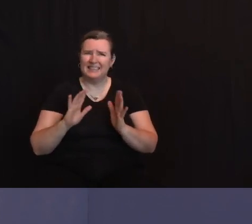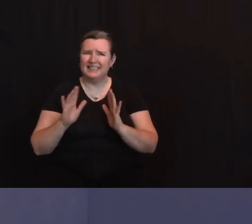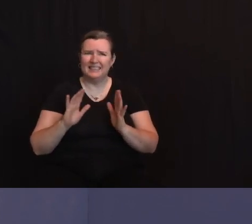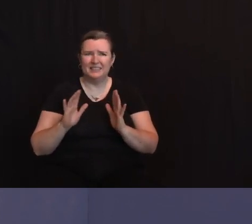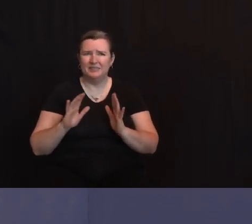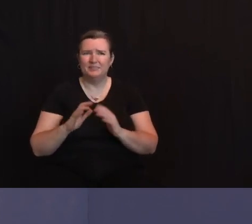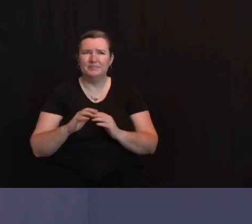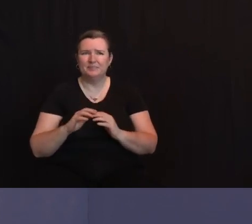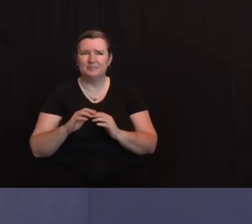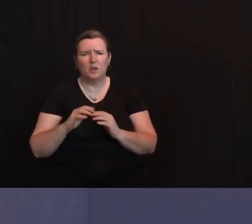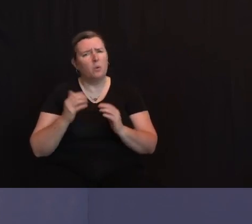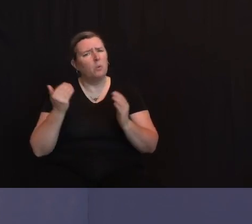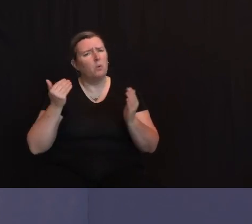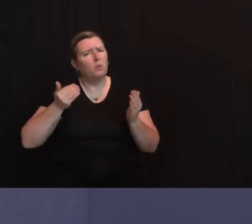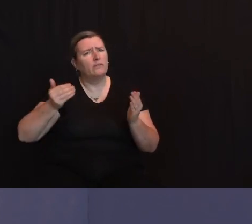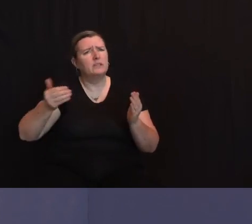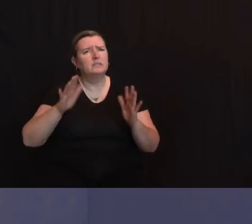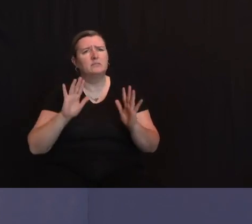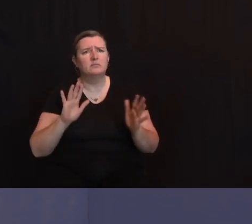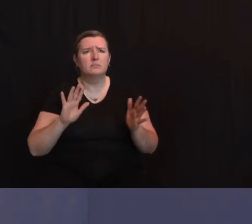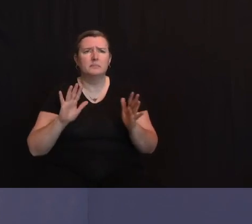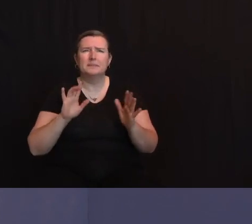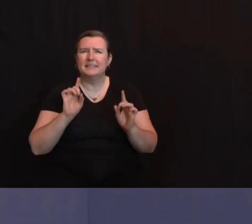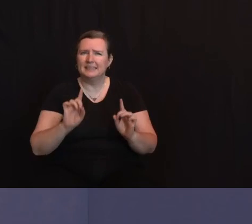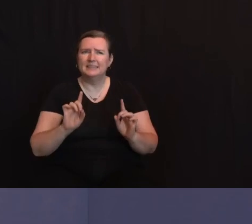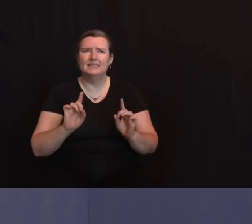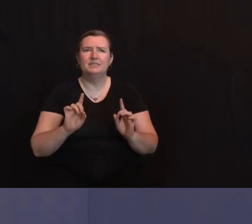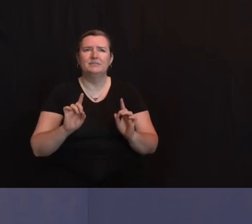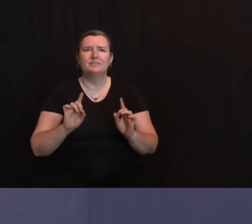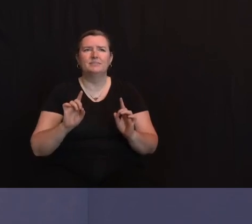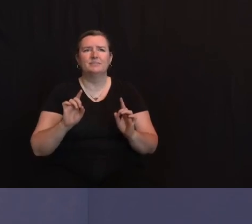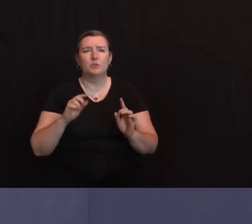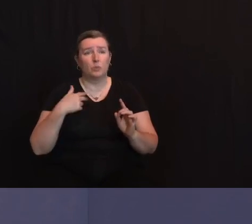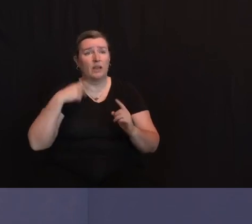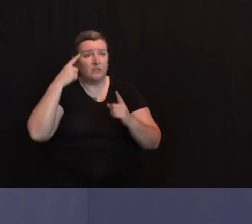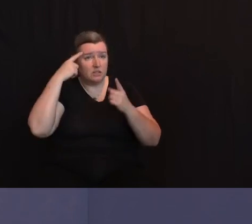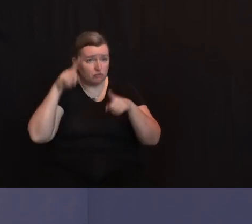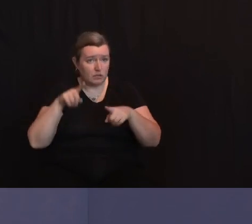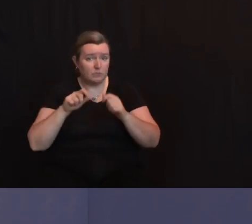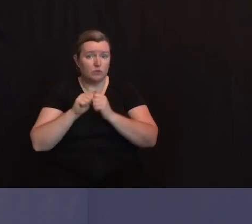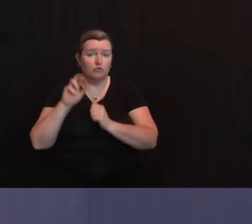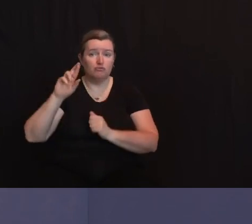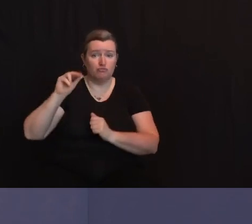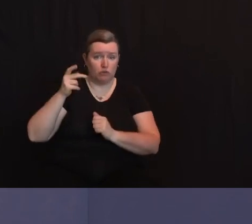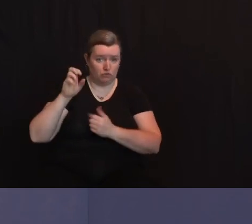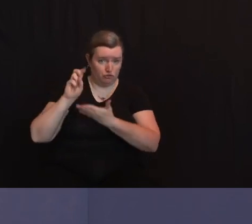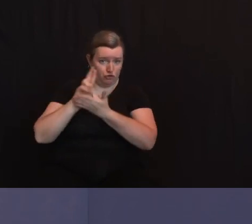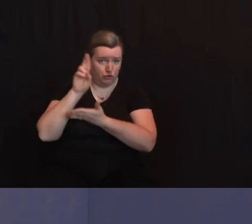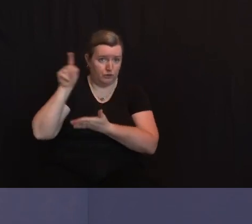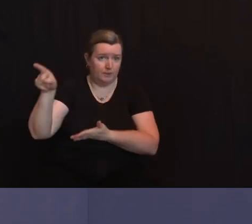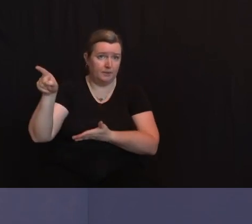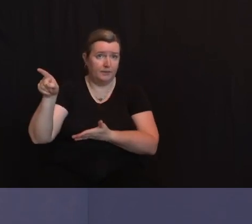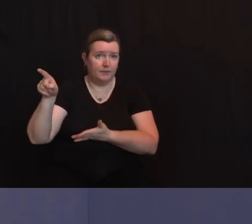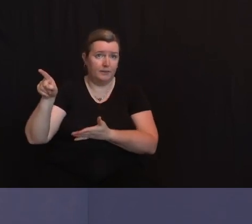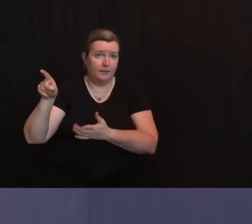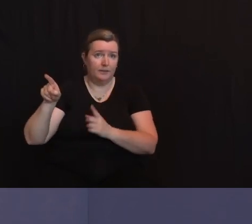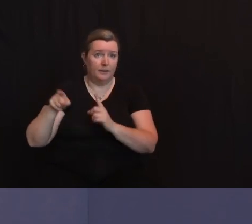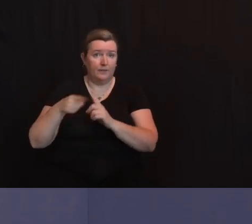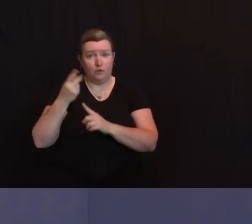pretty frequently. We do have an agreement with them that the first 30,000 tests go to